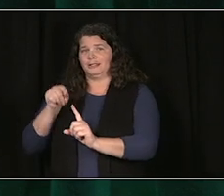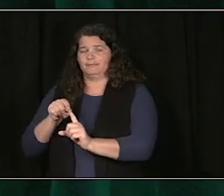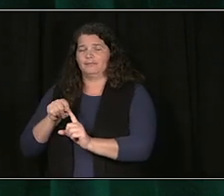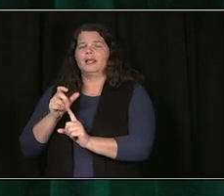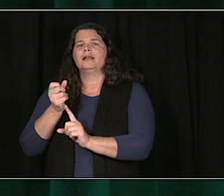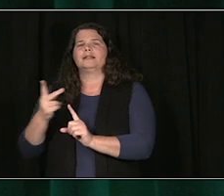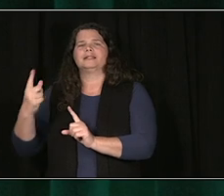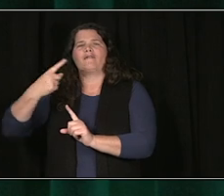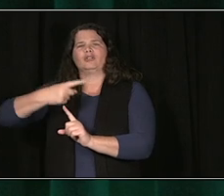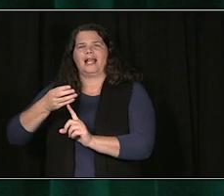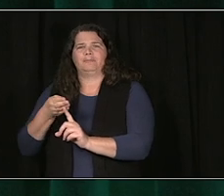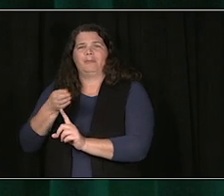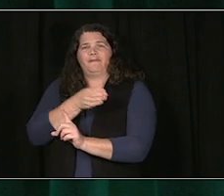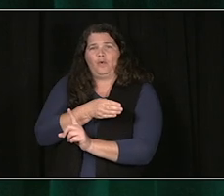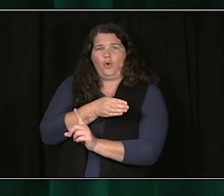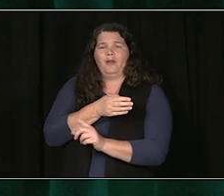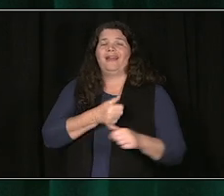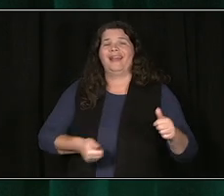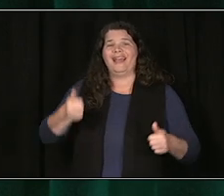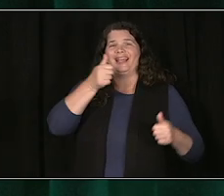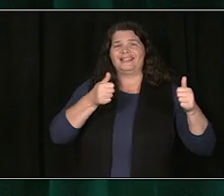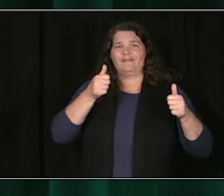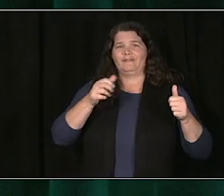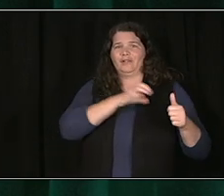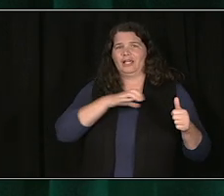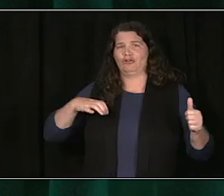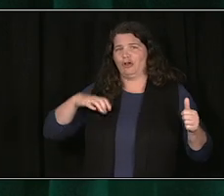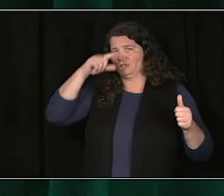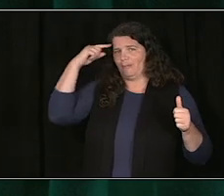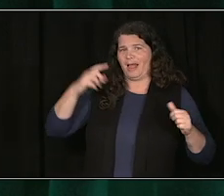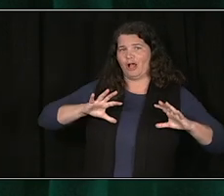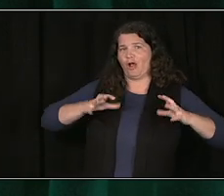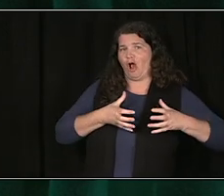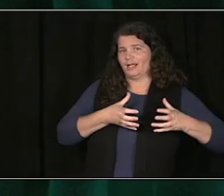of the Congressional Black Caucus went and met with him. You know, it was right after a